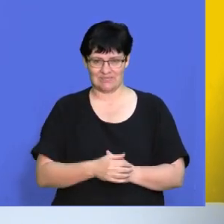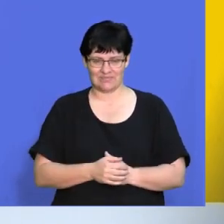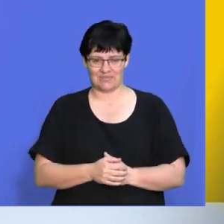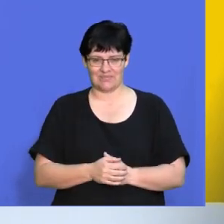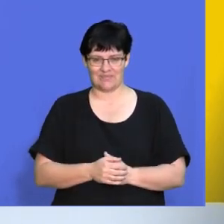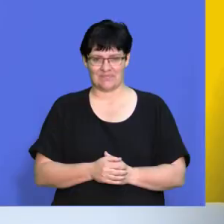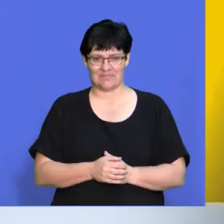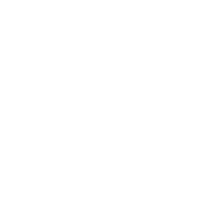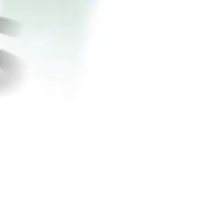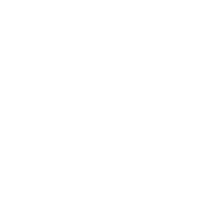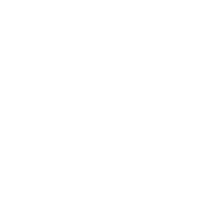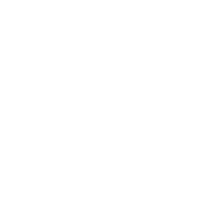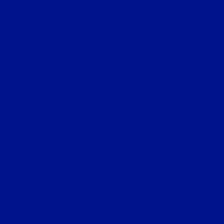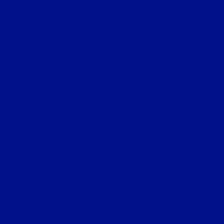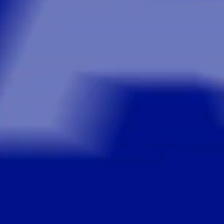see you straight after this.